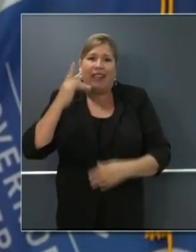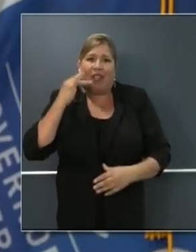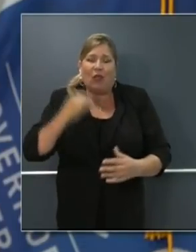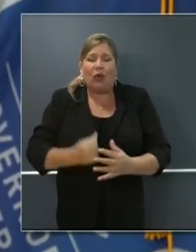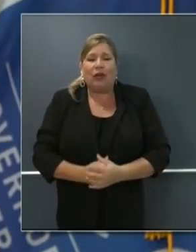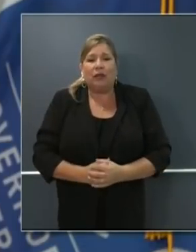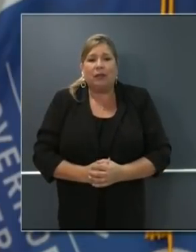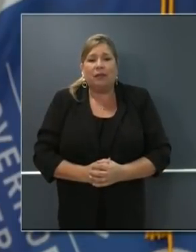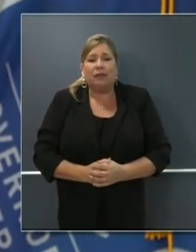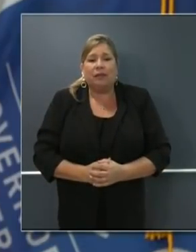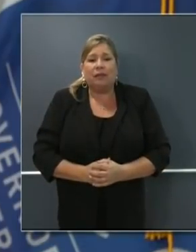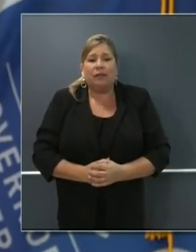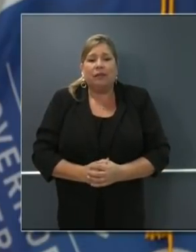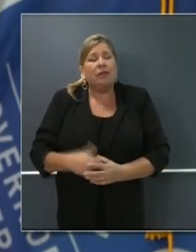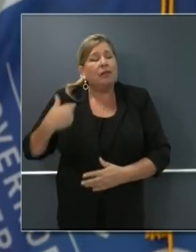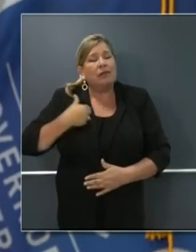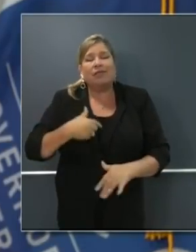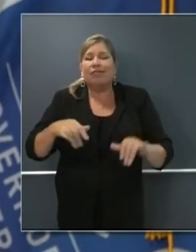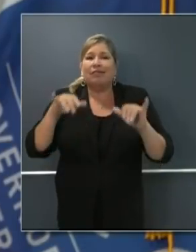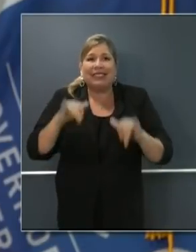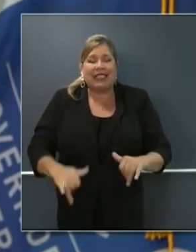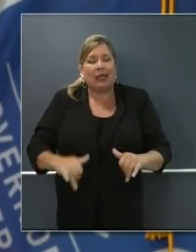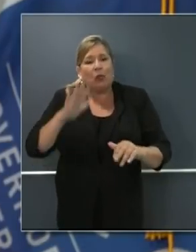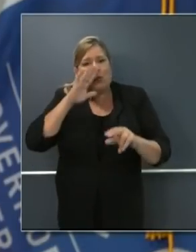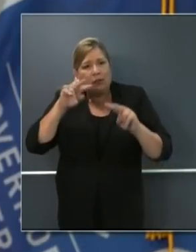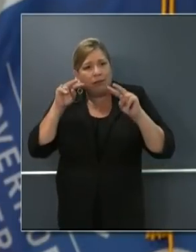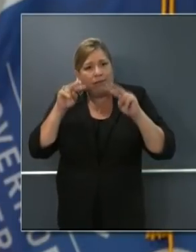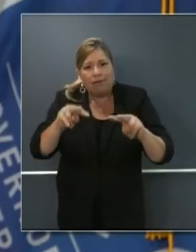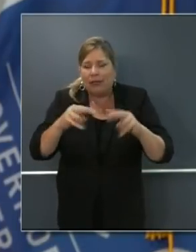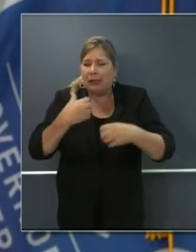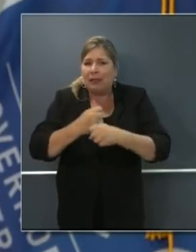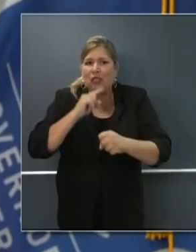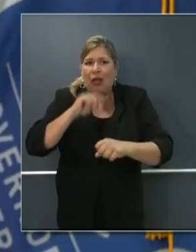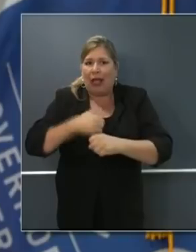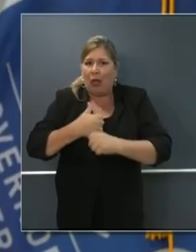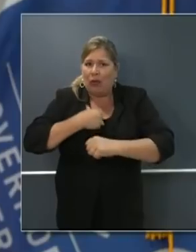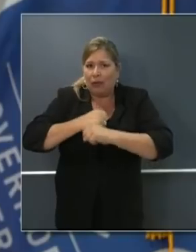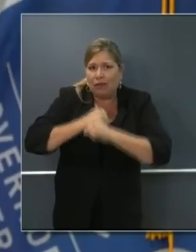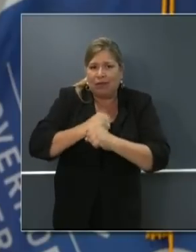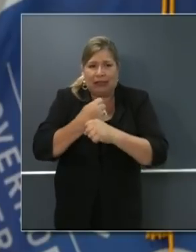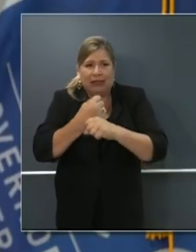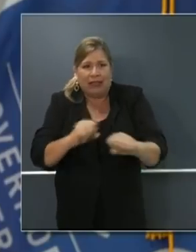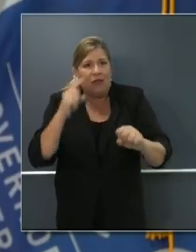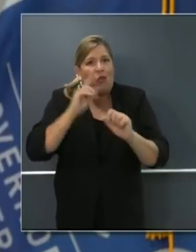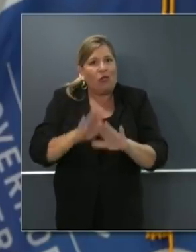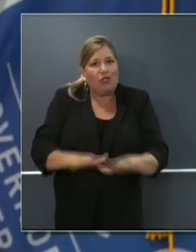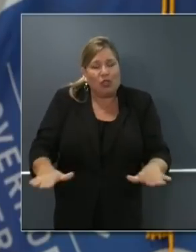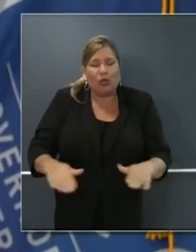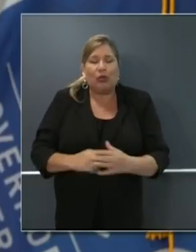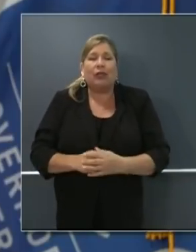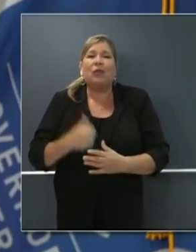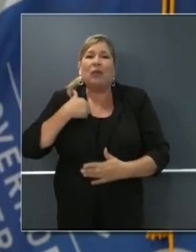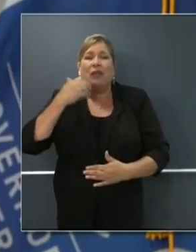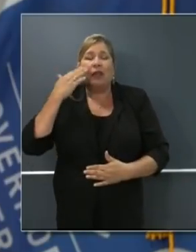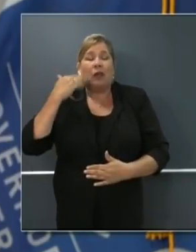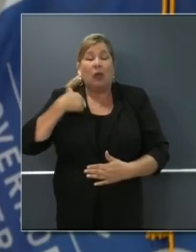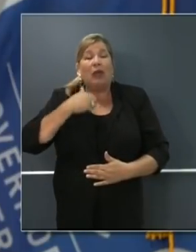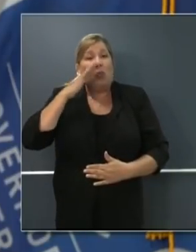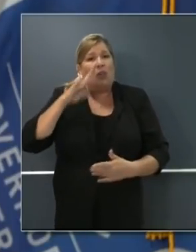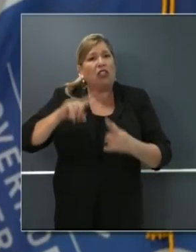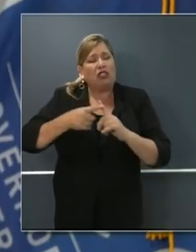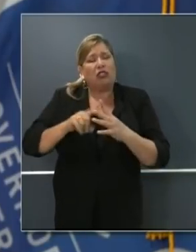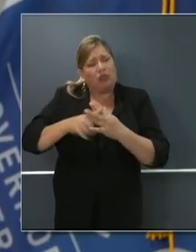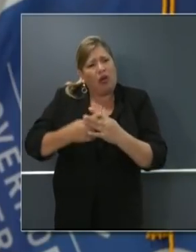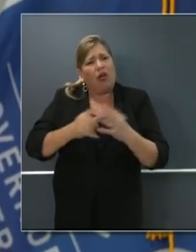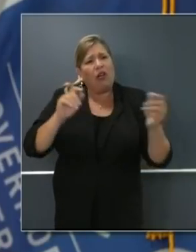the safety and well-being of children as we look at our roadmap to modify the stay-at-home order. I do want to point everyone again